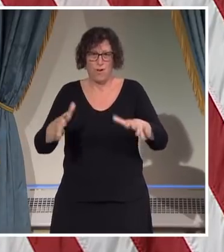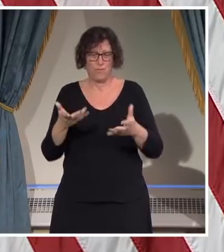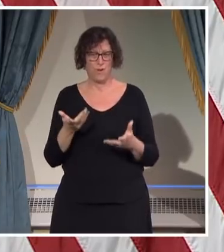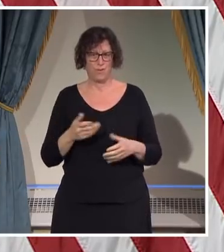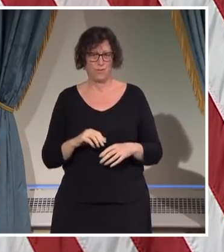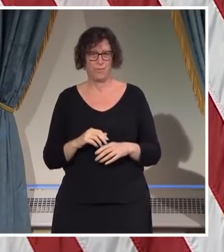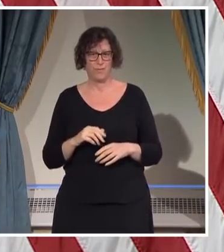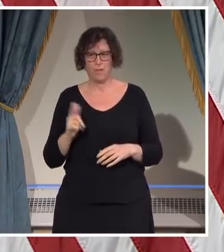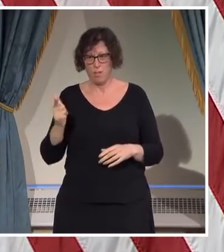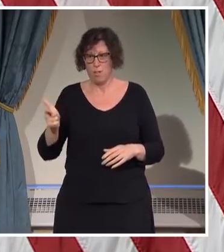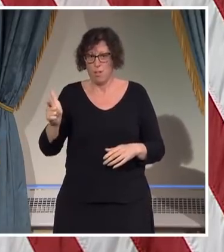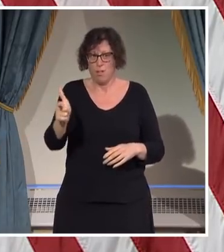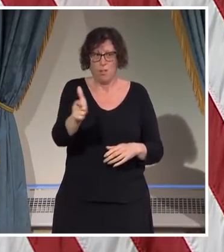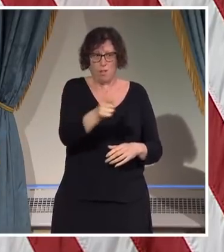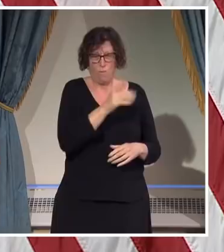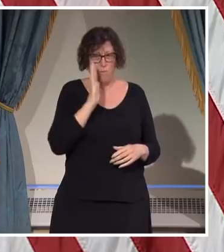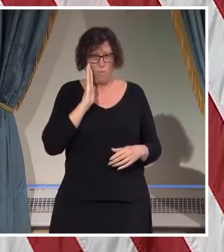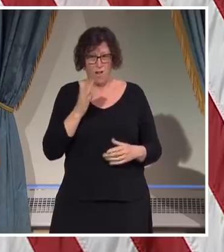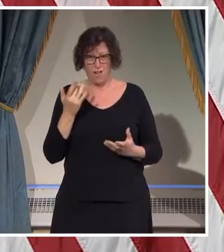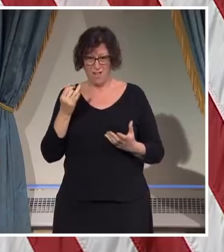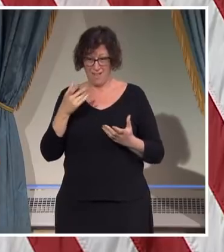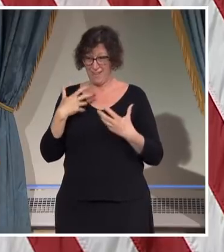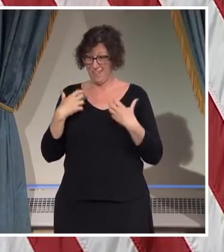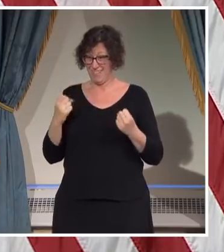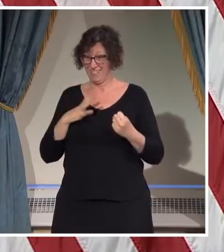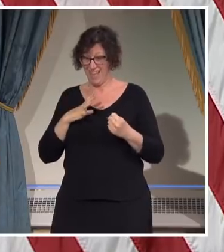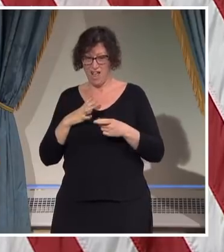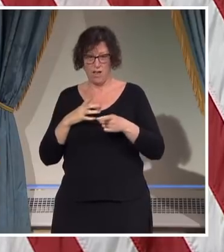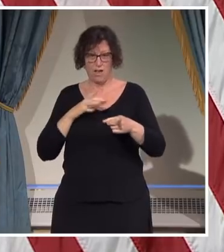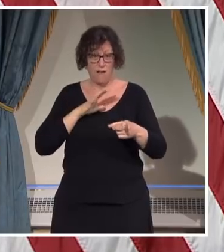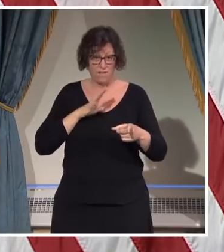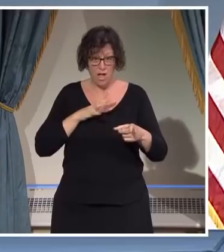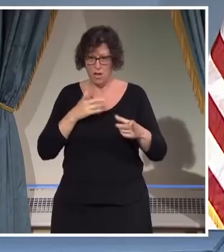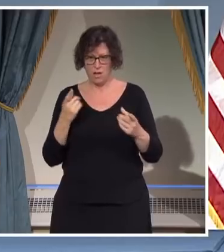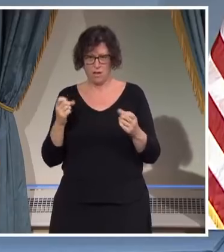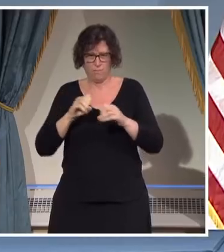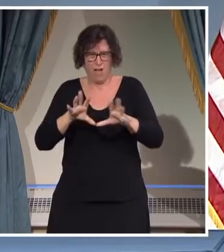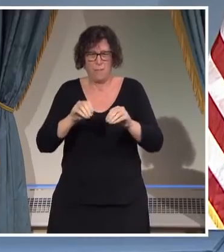my non-medical opinion, but I'm happy if either doctor wants to jump in.